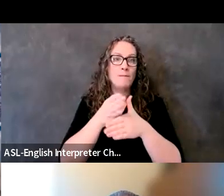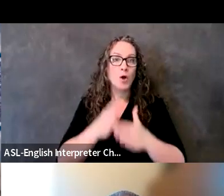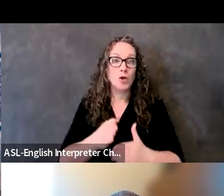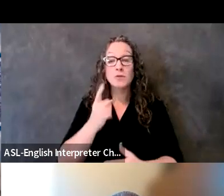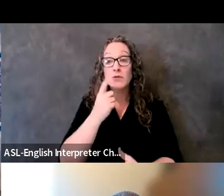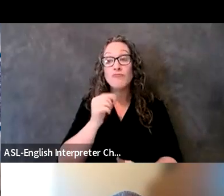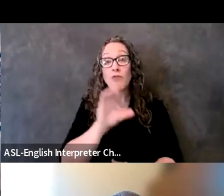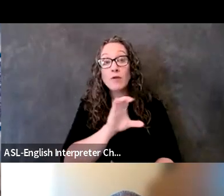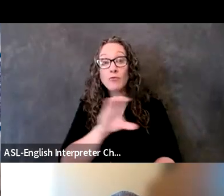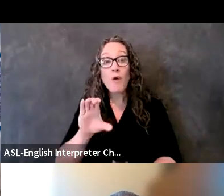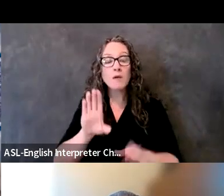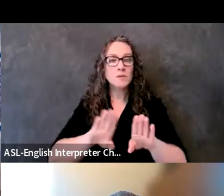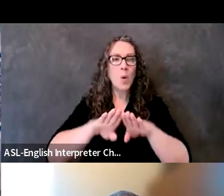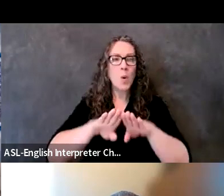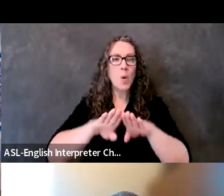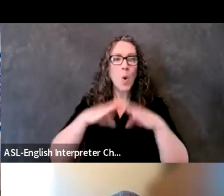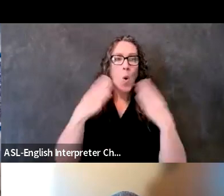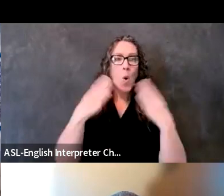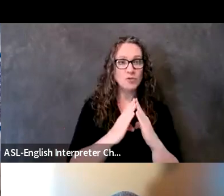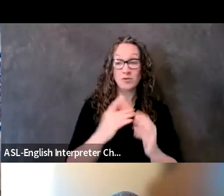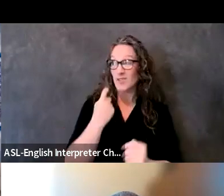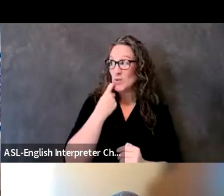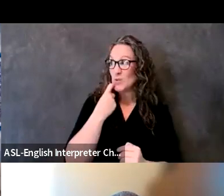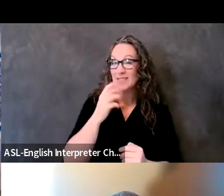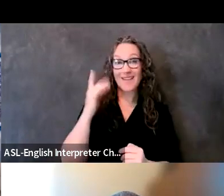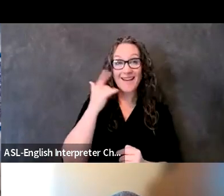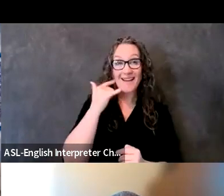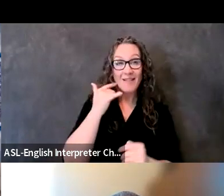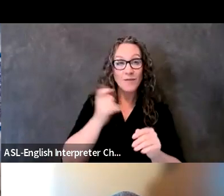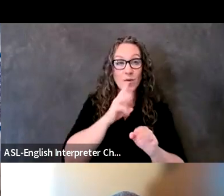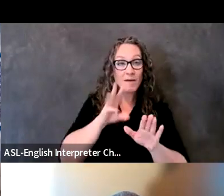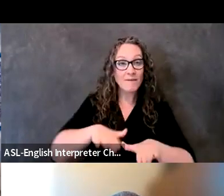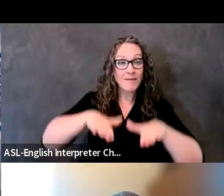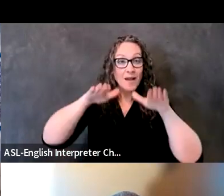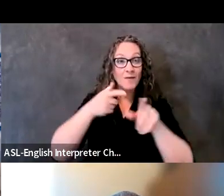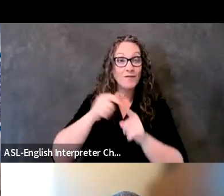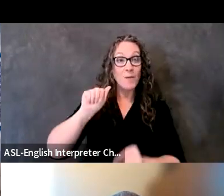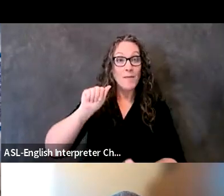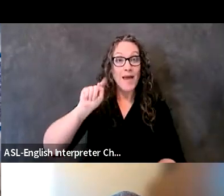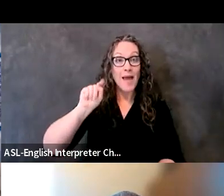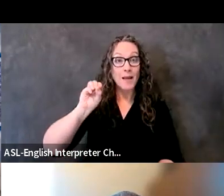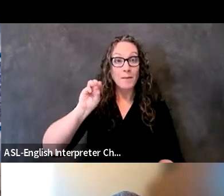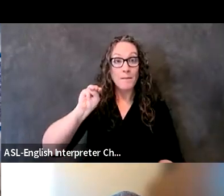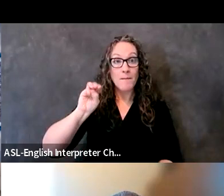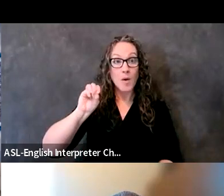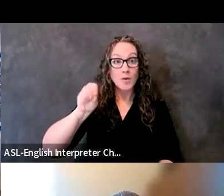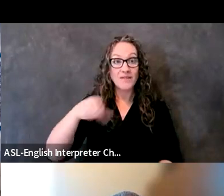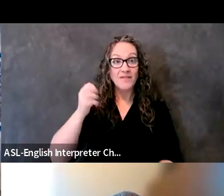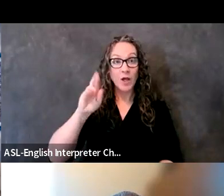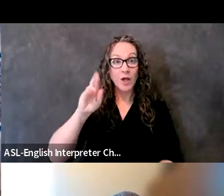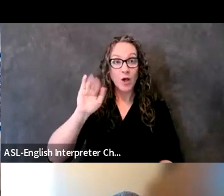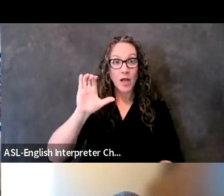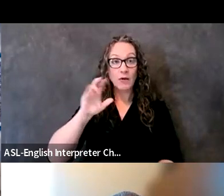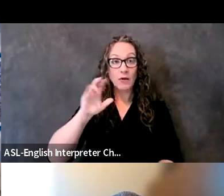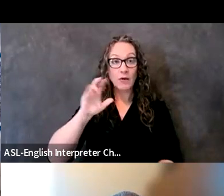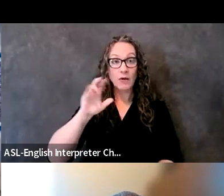shelters. If you look at the most recent California flooding in January from the atmospheric rivers, there were a total of 82